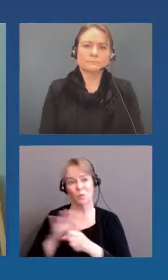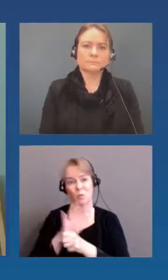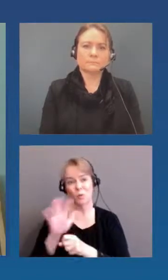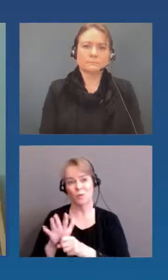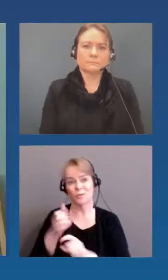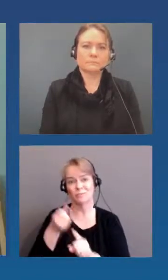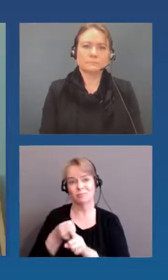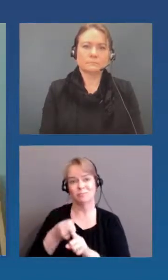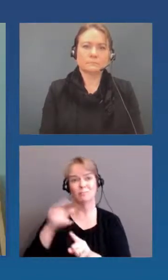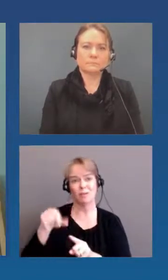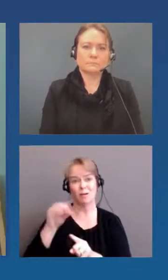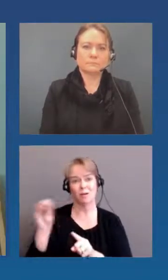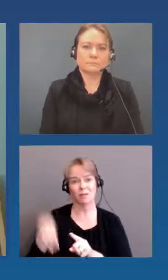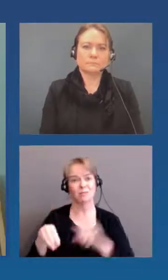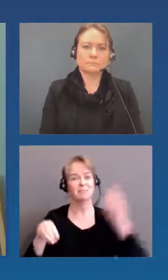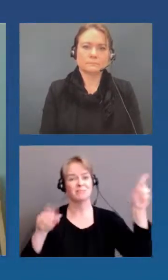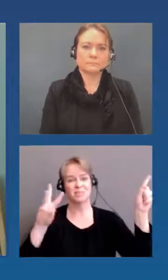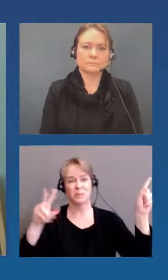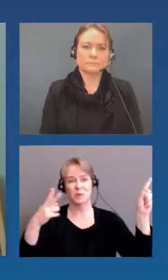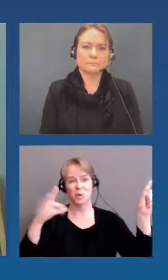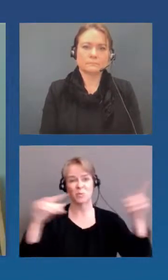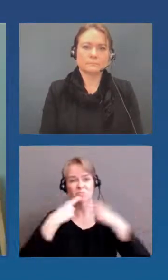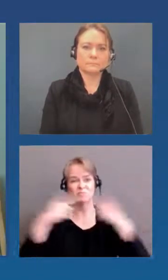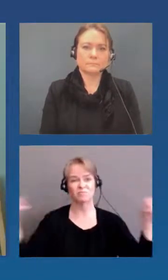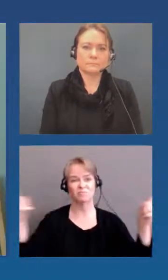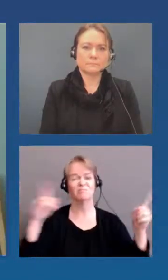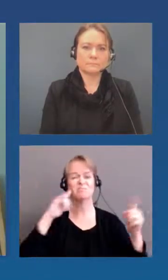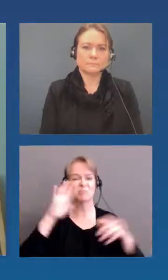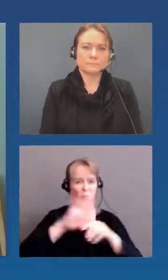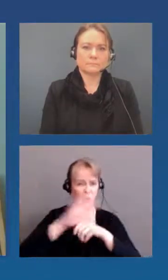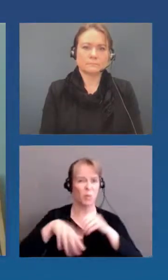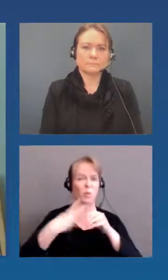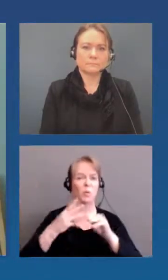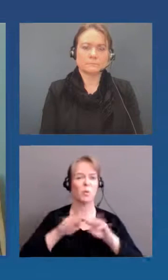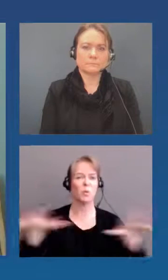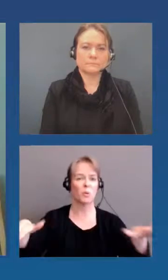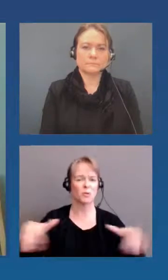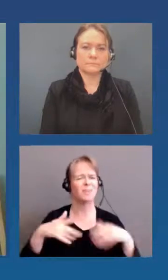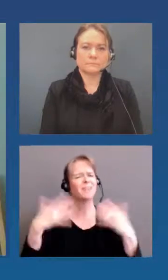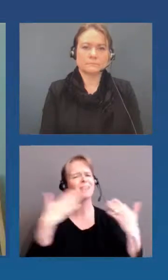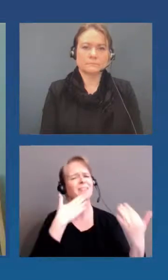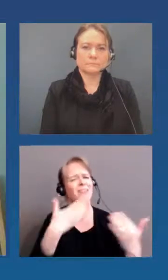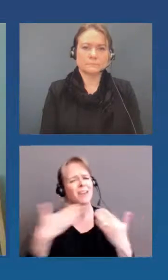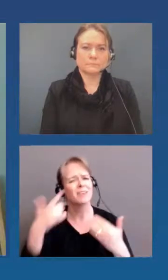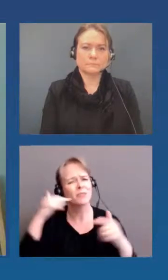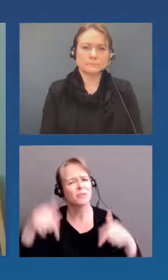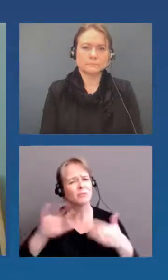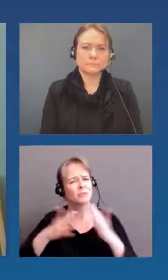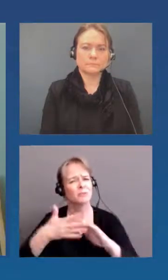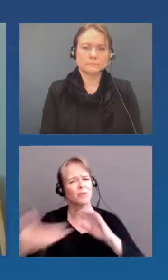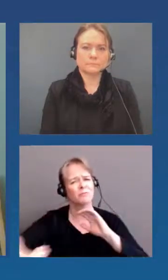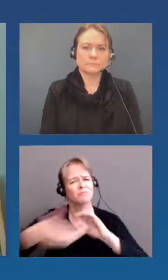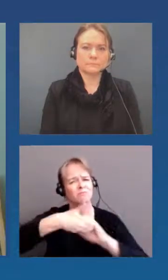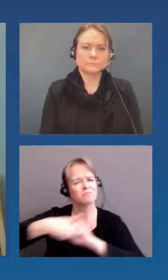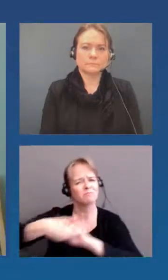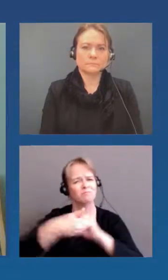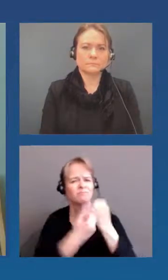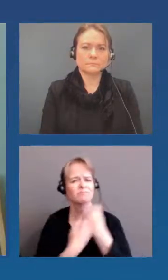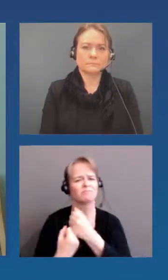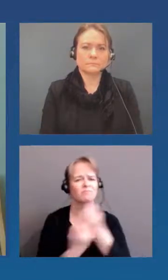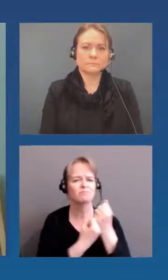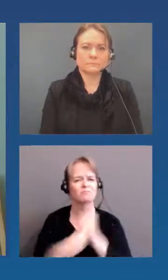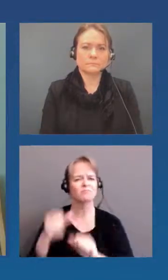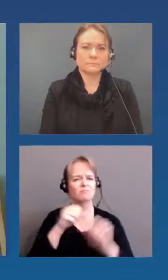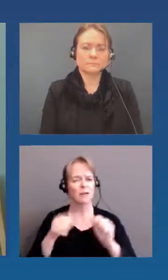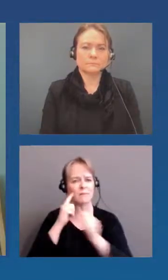global pandemic, I want to thank the community for coming together and supporting one another, and for continuing to follow public health guidelines